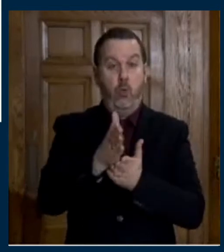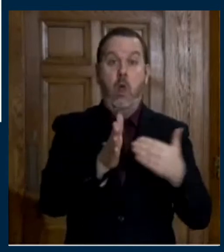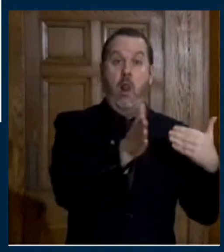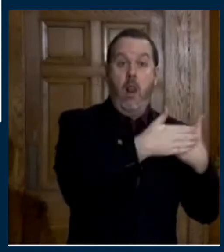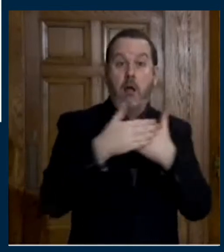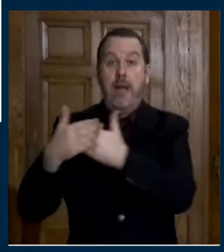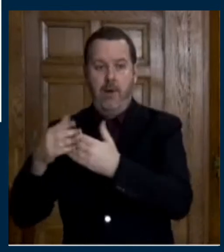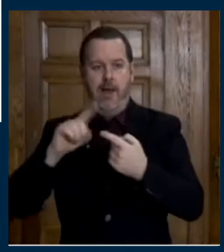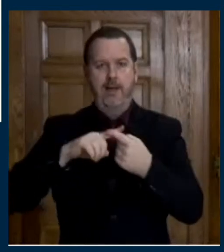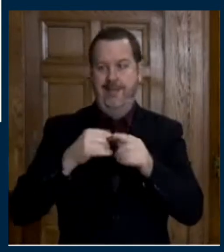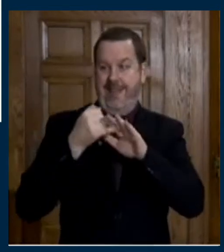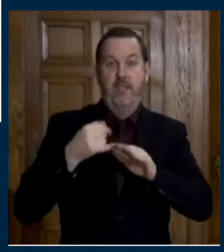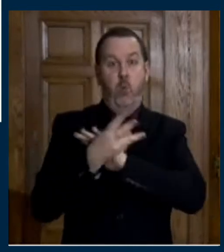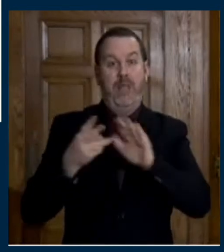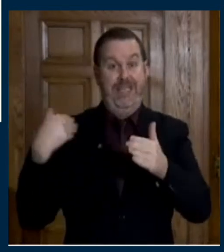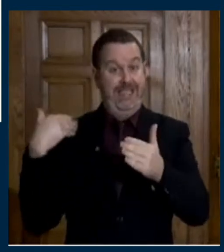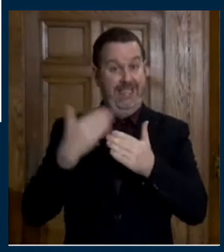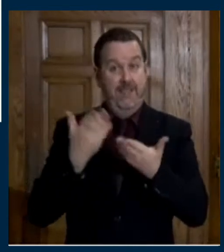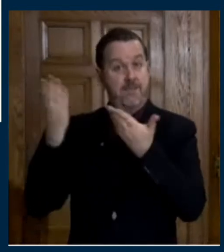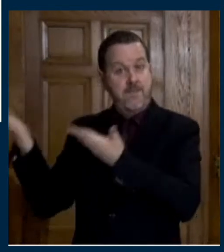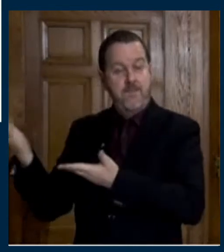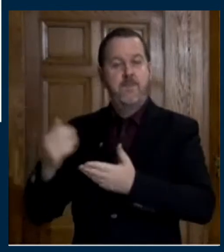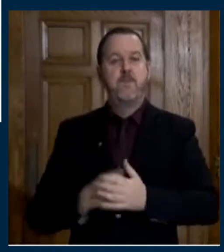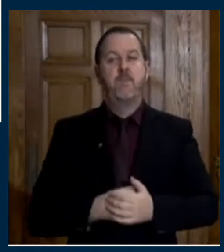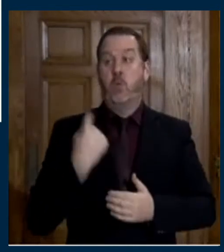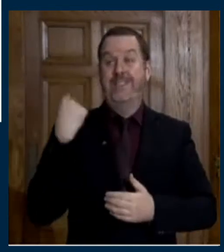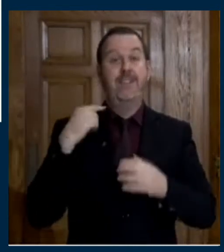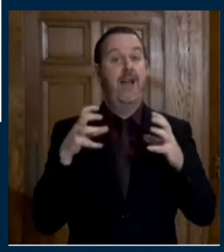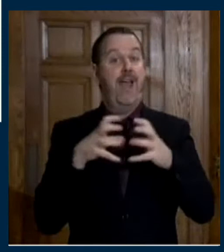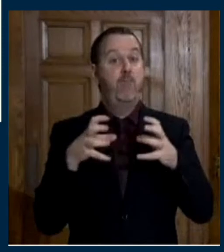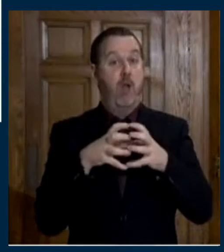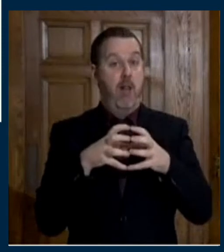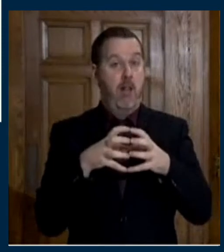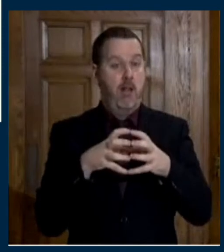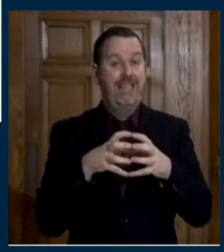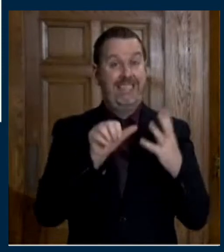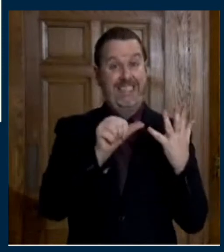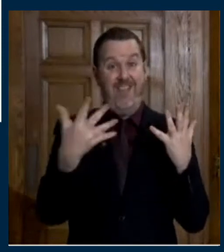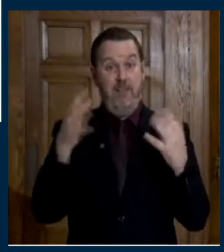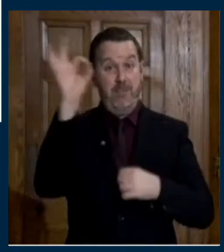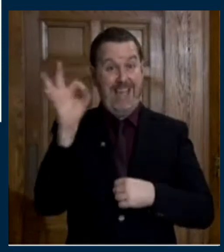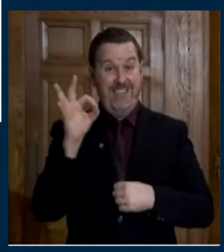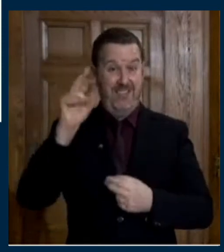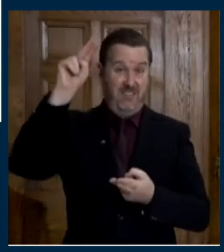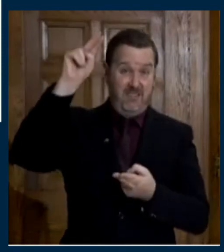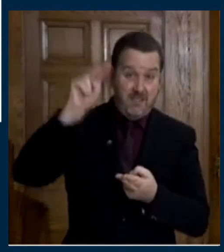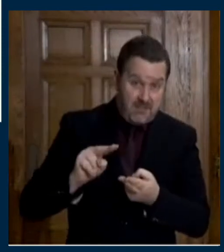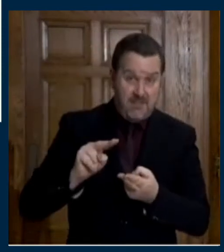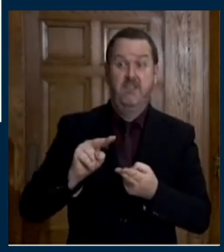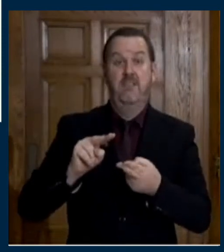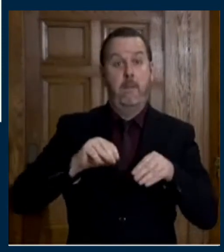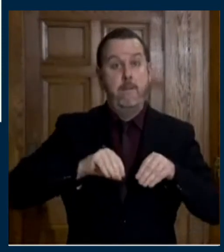week. What we can see in April, for example, was a 65% reduction in